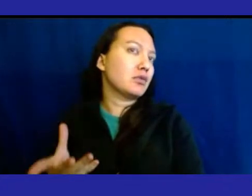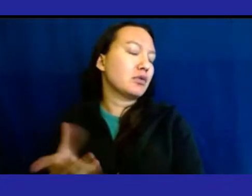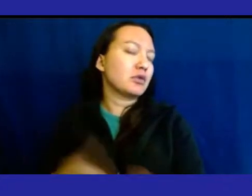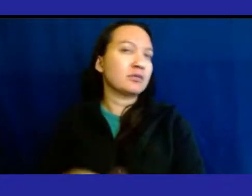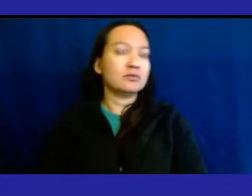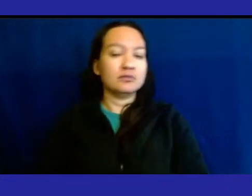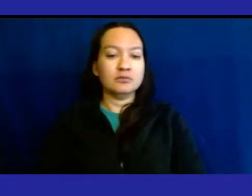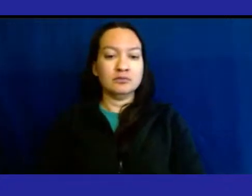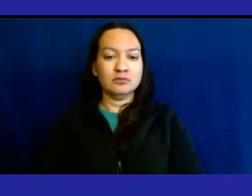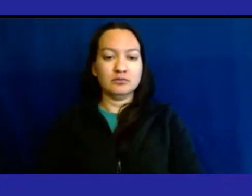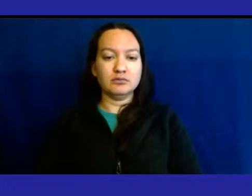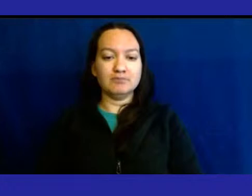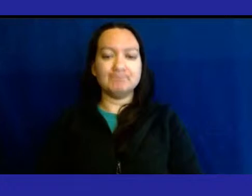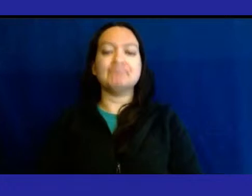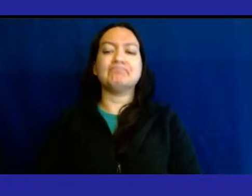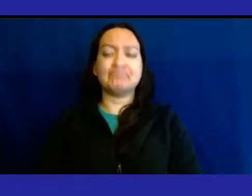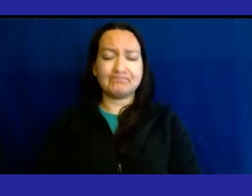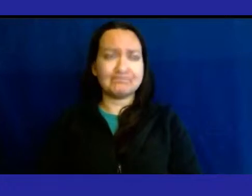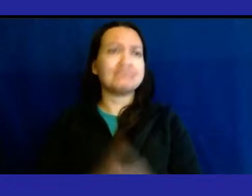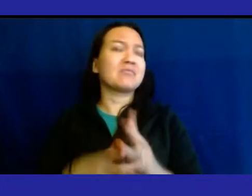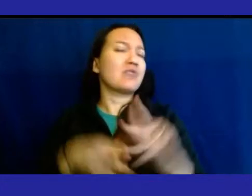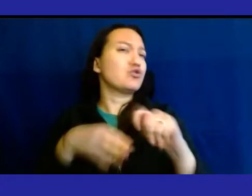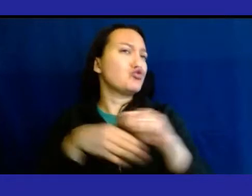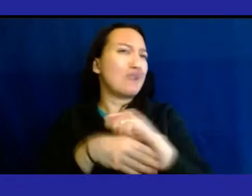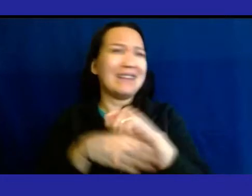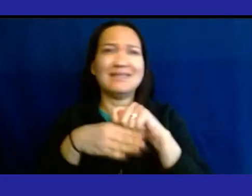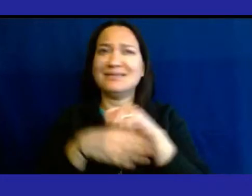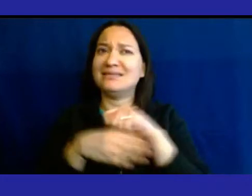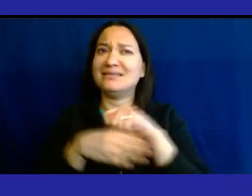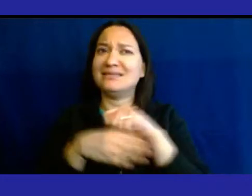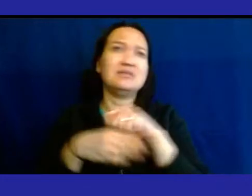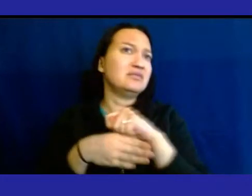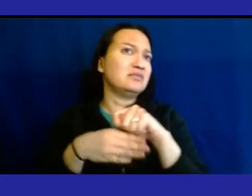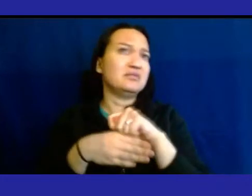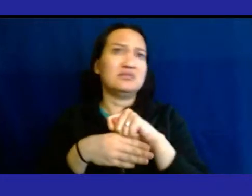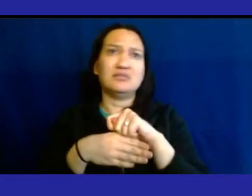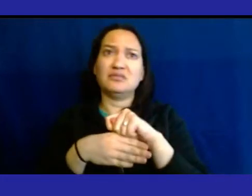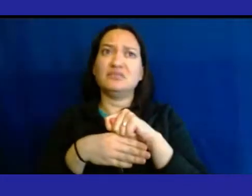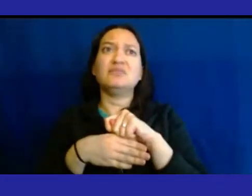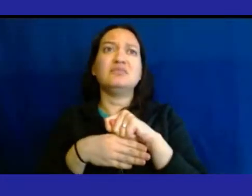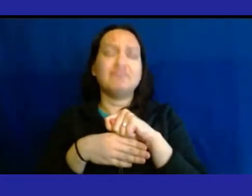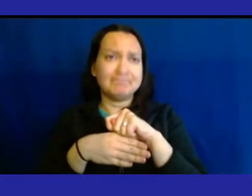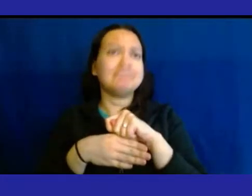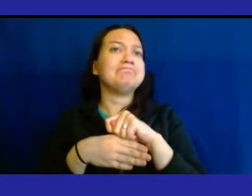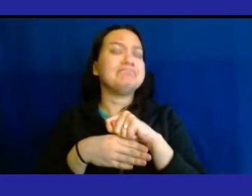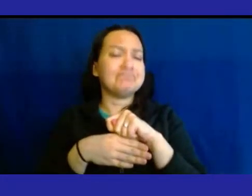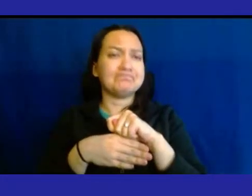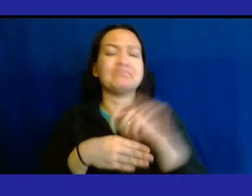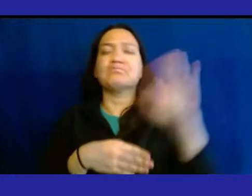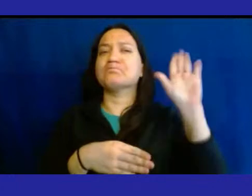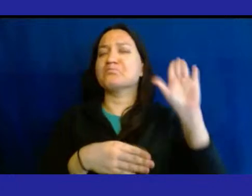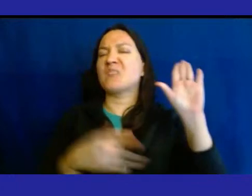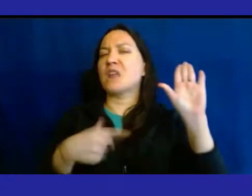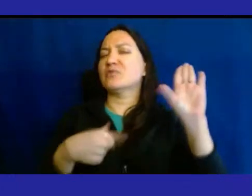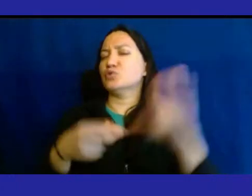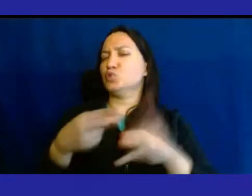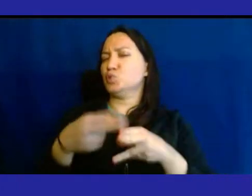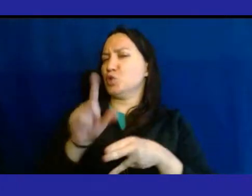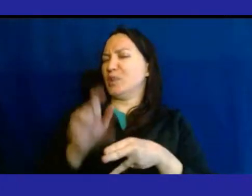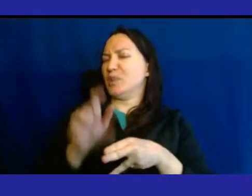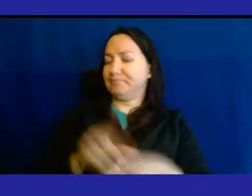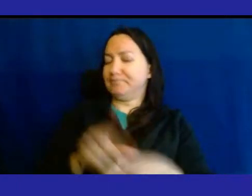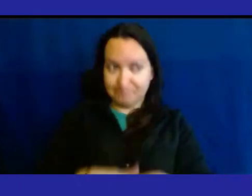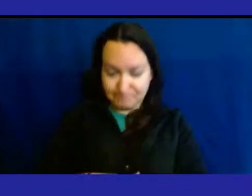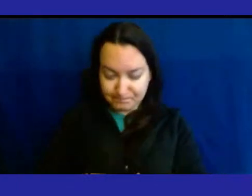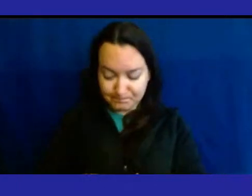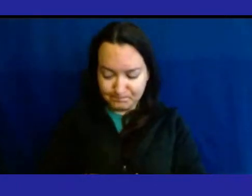I was thinking about training, any sort of training in that. Thank you. I had one very quick question, unrelated